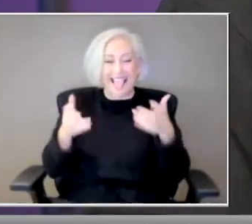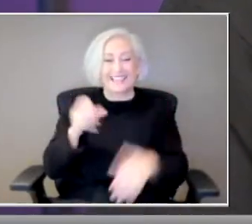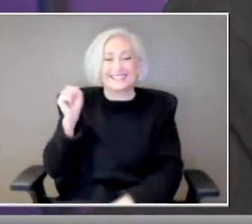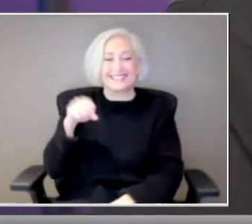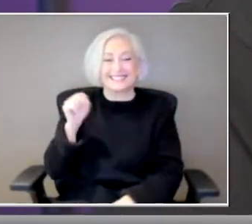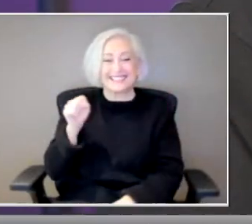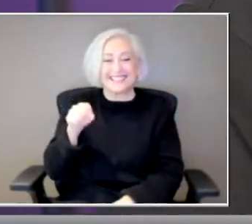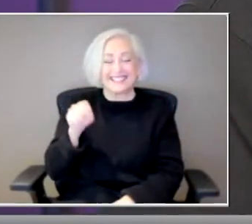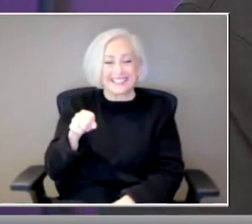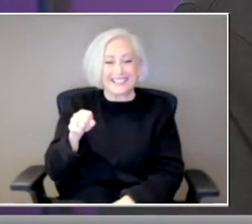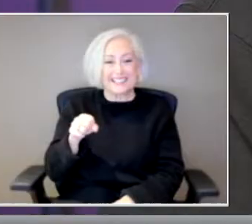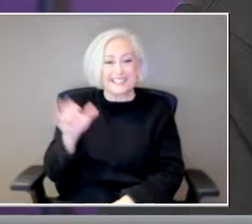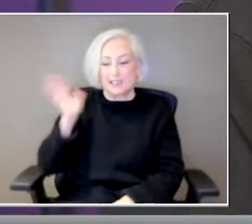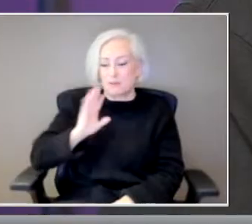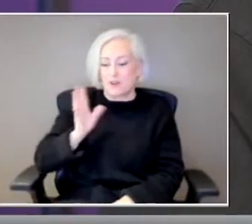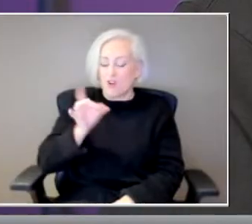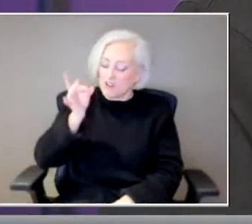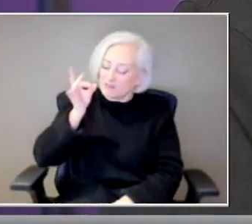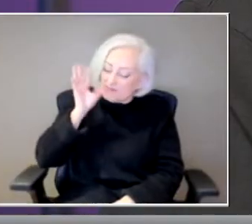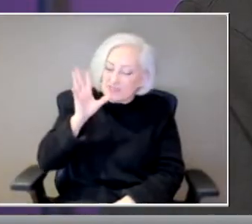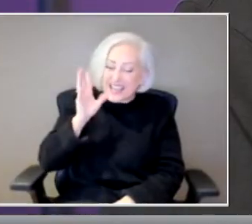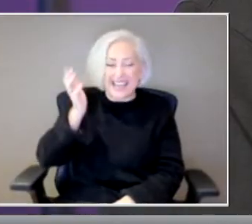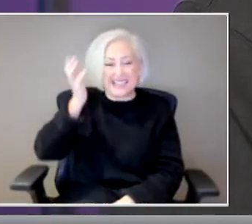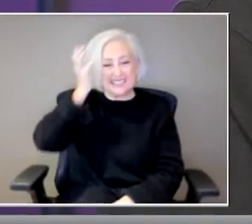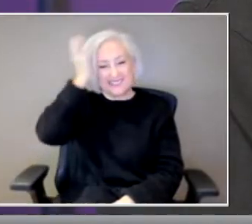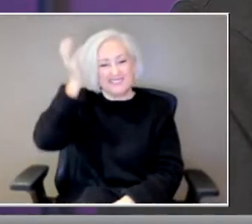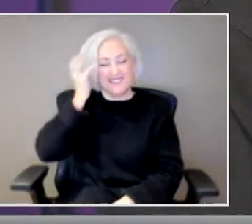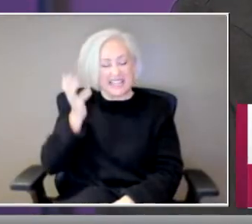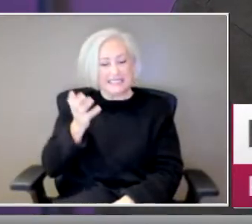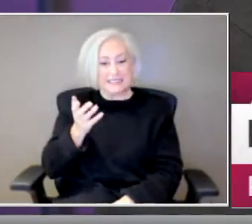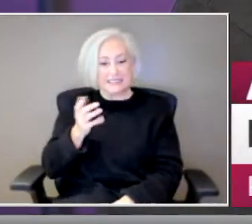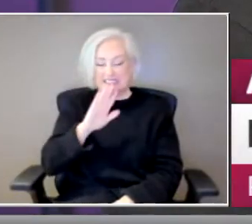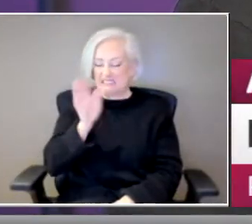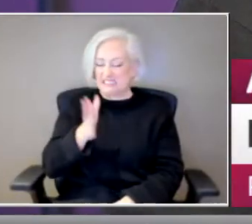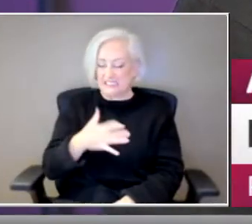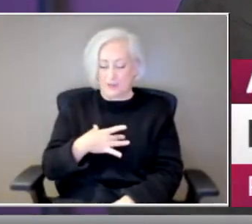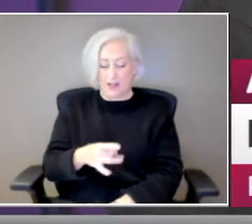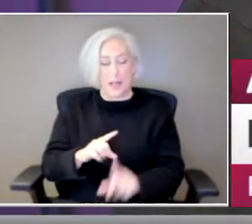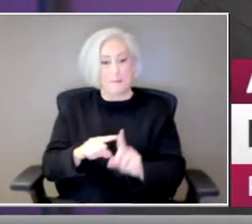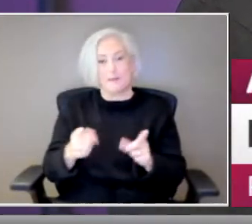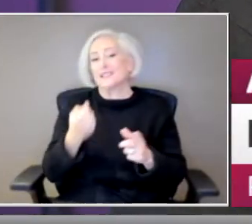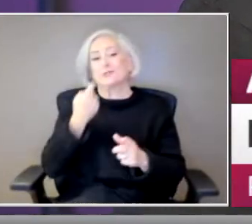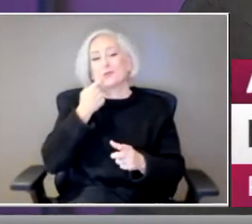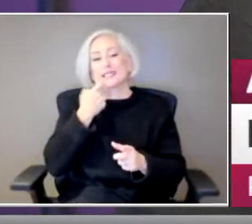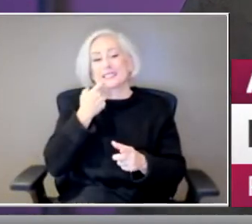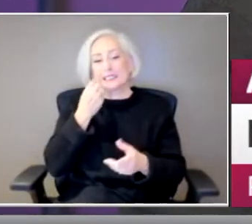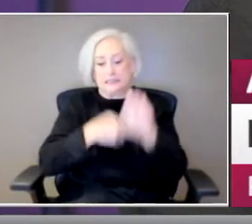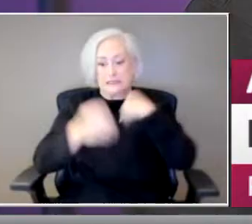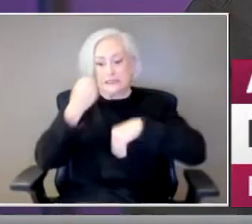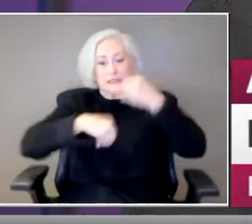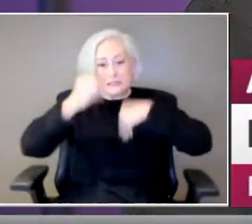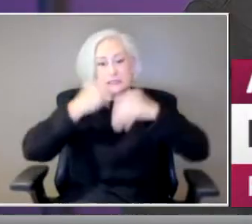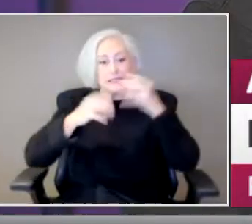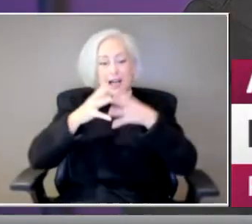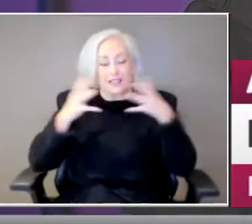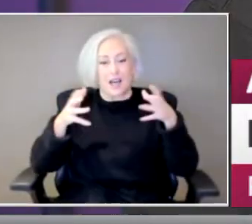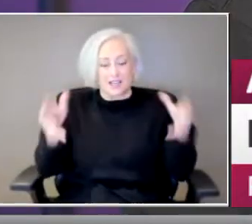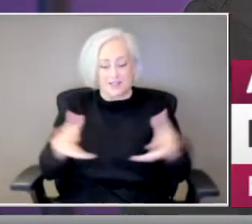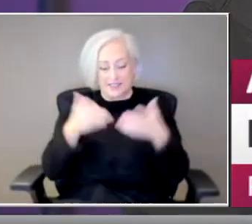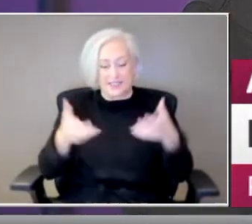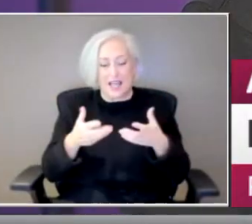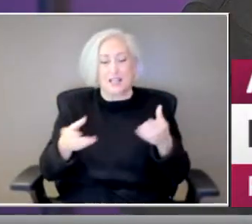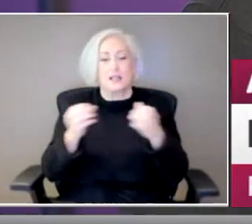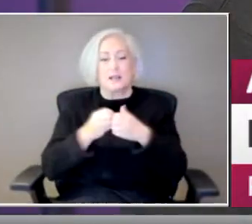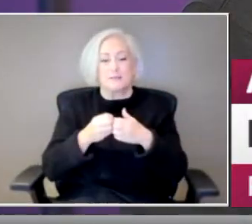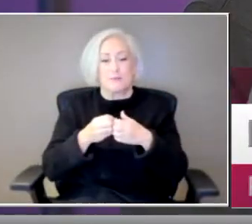I used to hate to eat salad. I never liked it, but here recently, I've been eating a lot more of it and trying to eat more greens and stuff